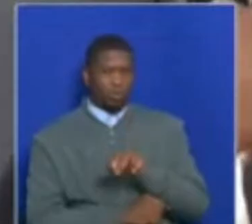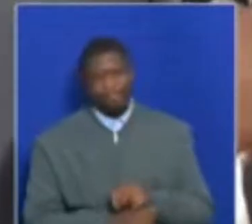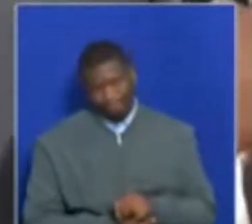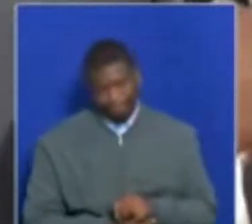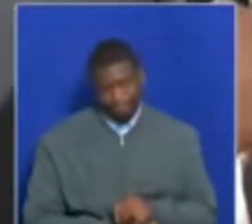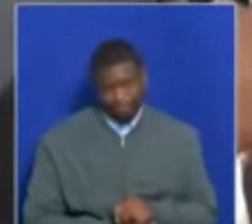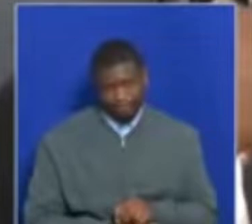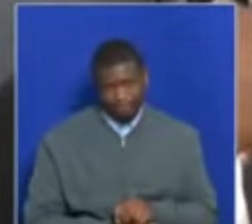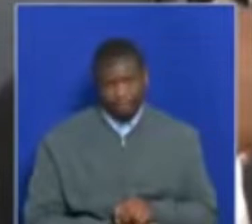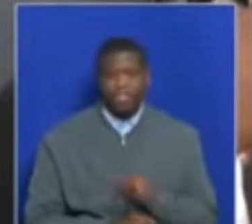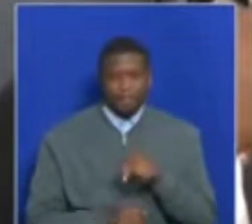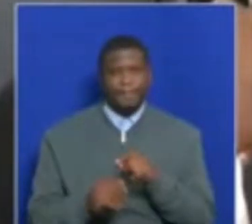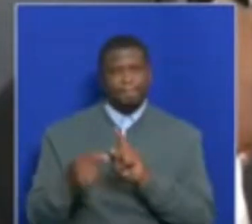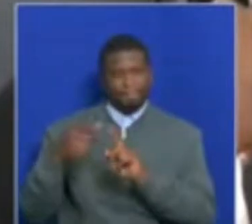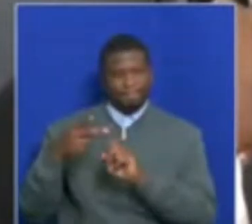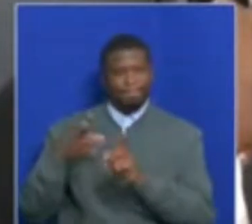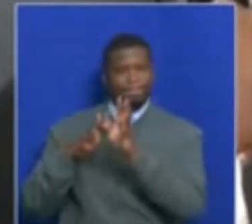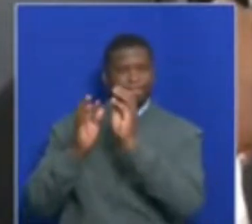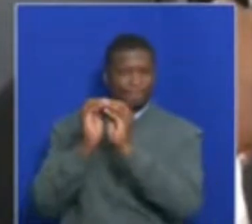and